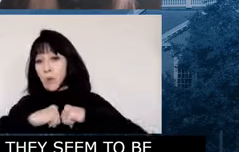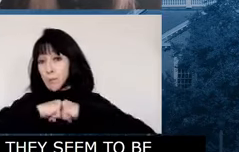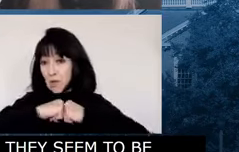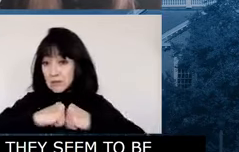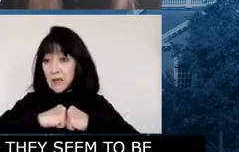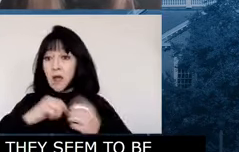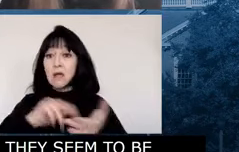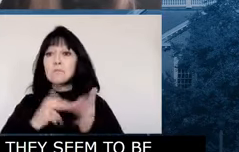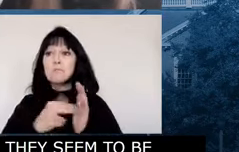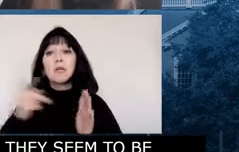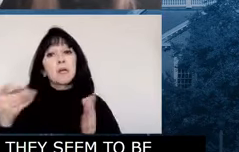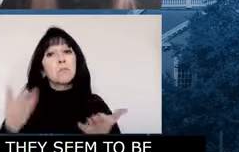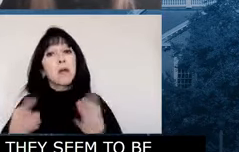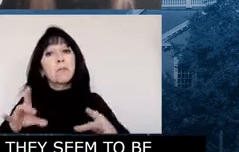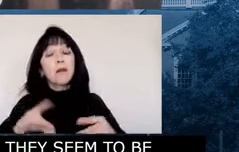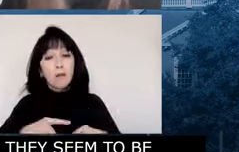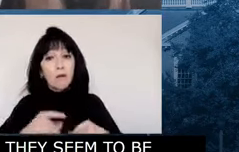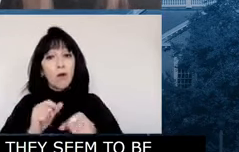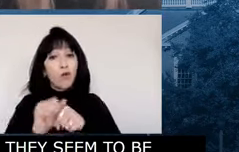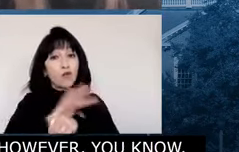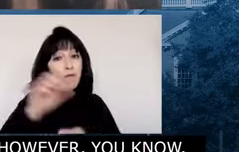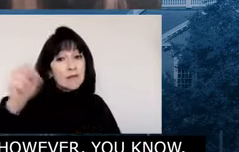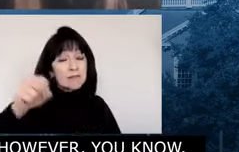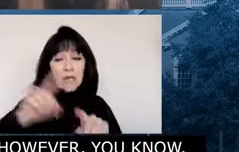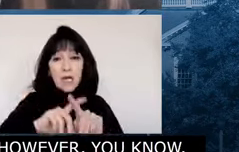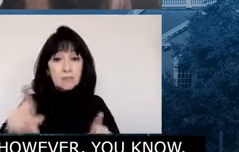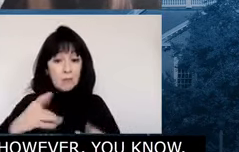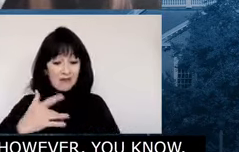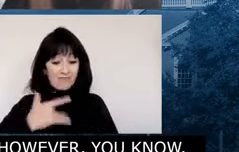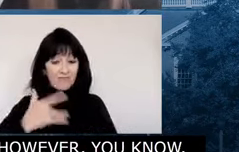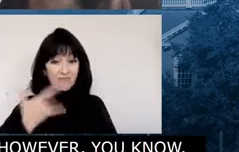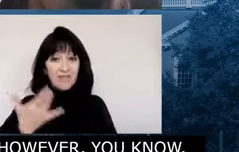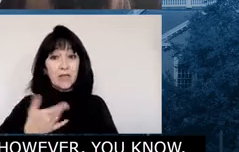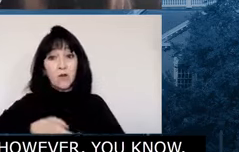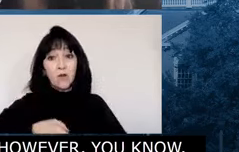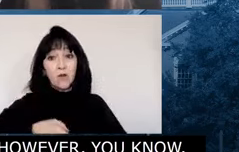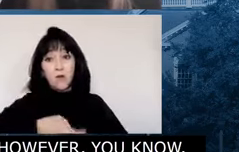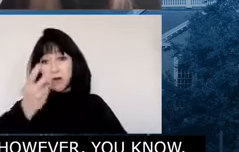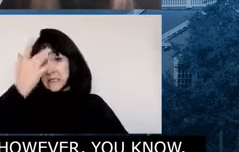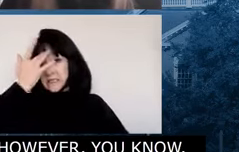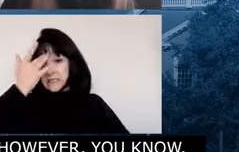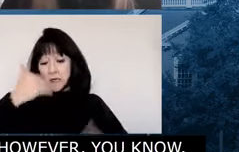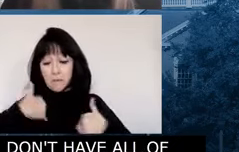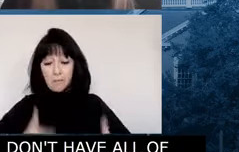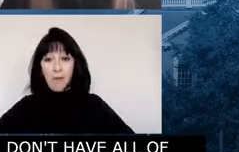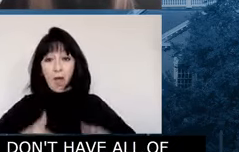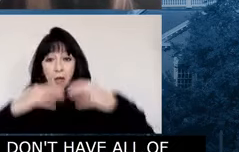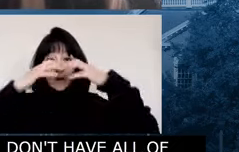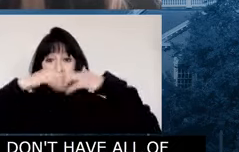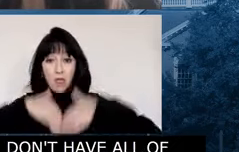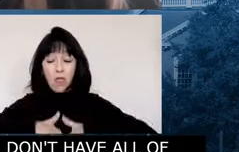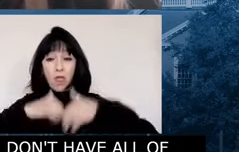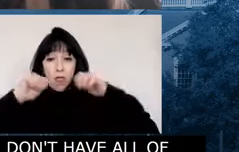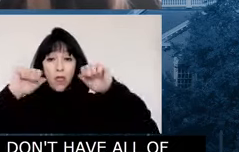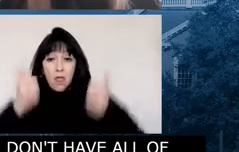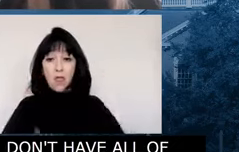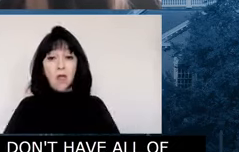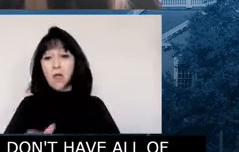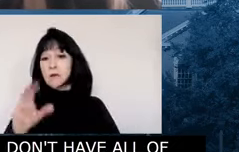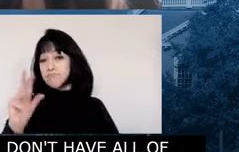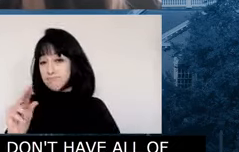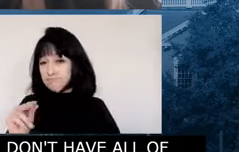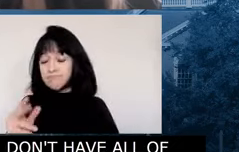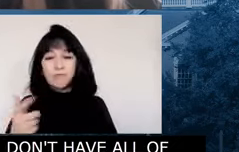always multiple factors that we don't have all the answers to. We don't know what kind of